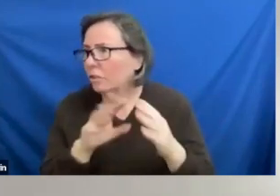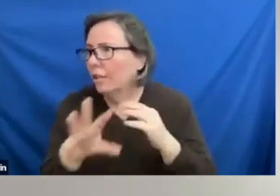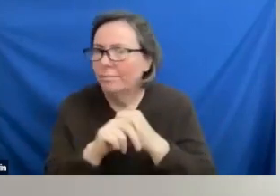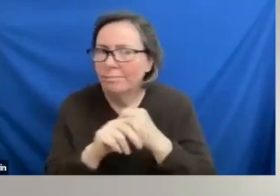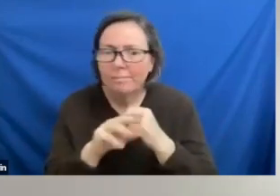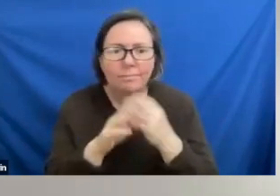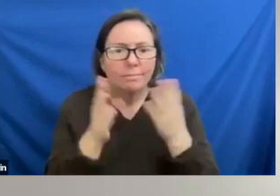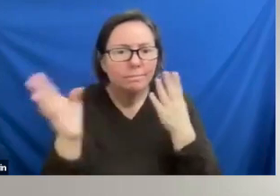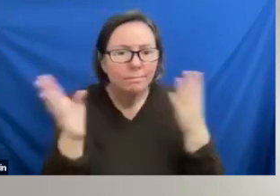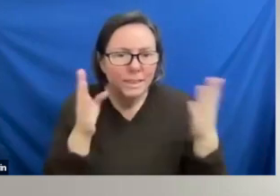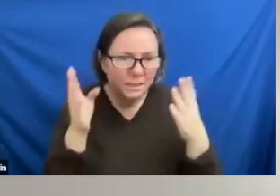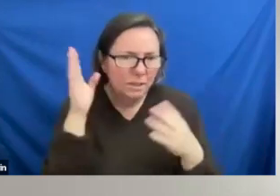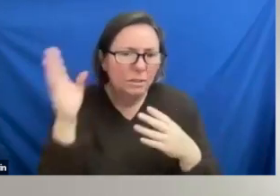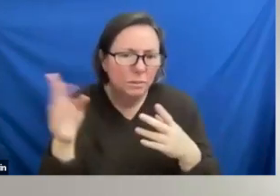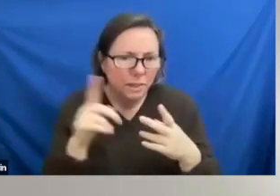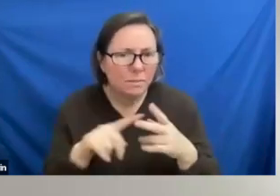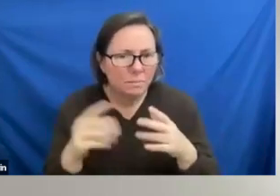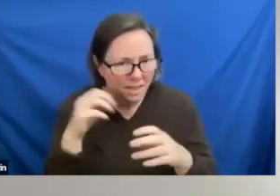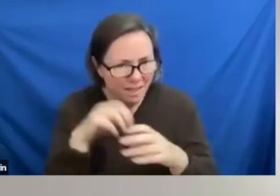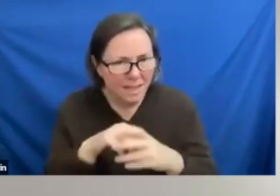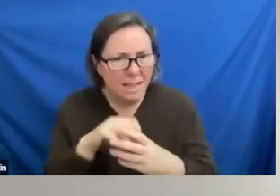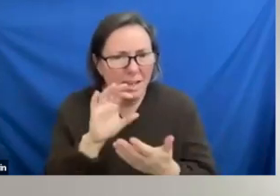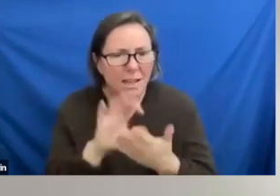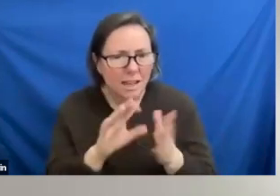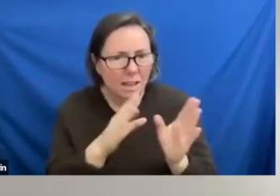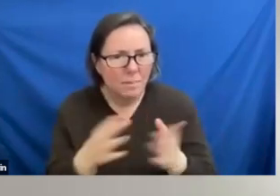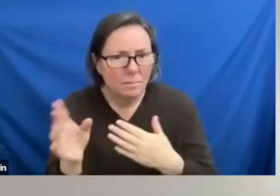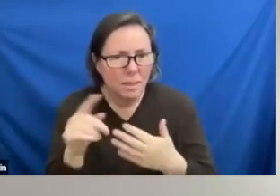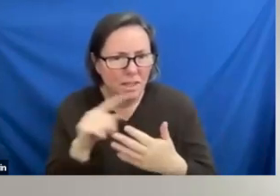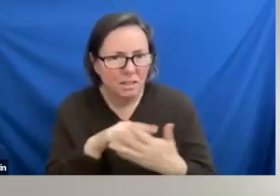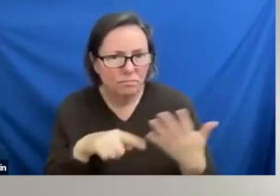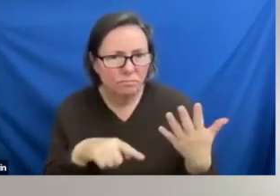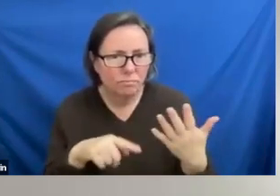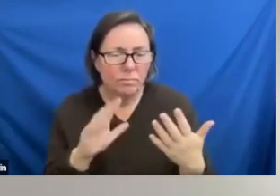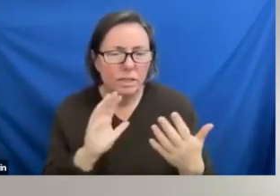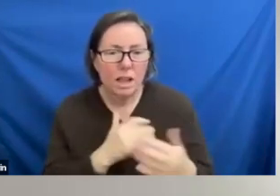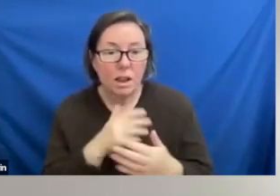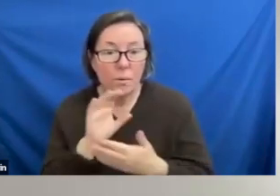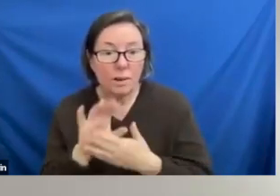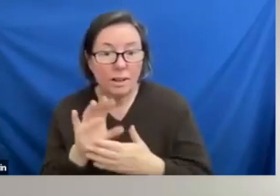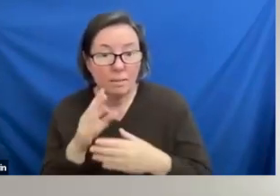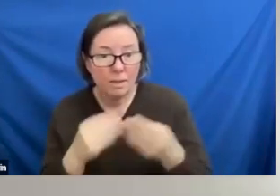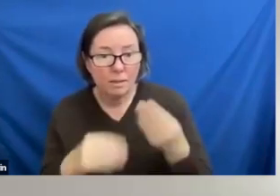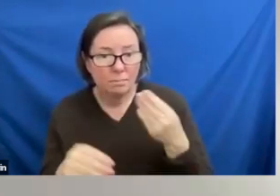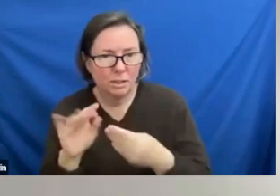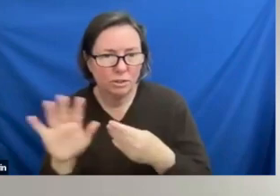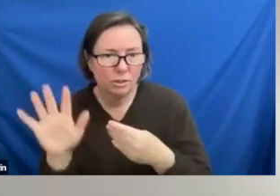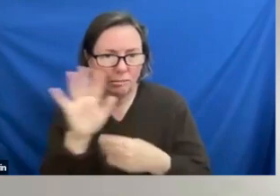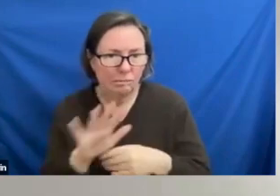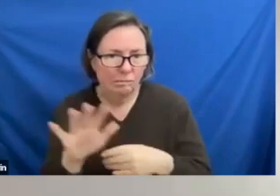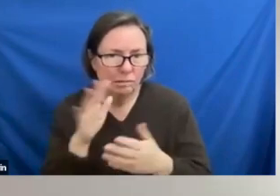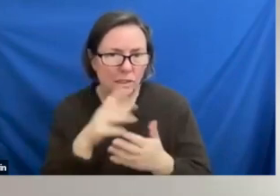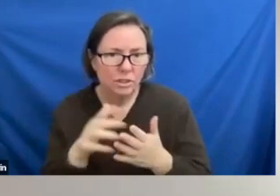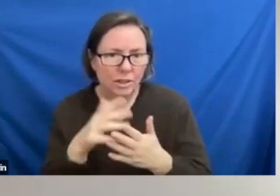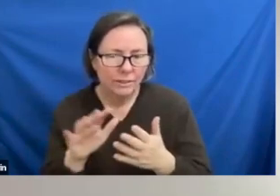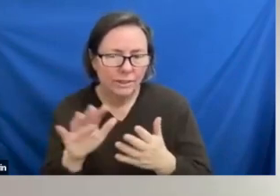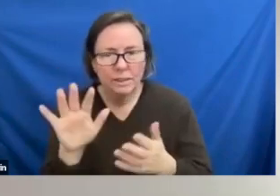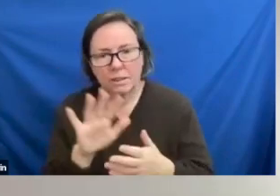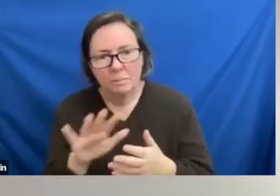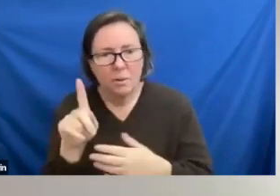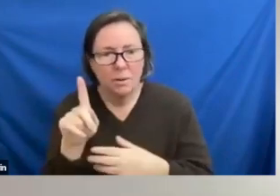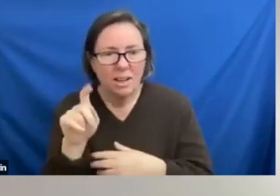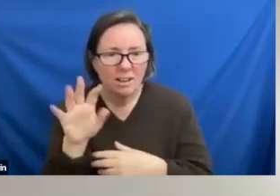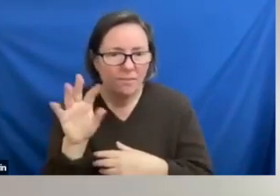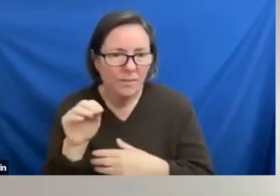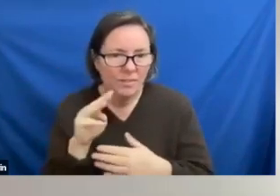building into our capital plan. So our capital budget, roughly equates to $150